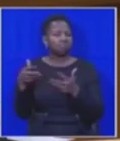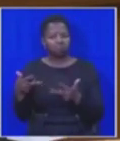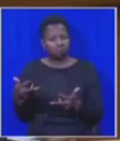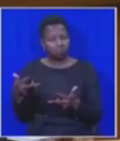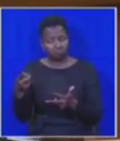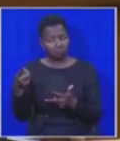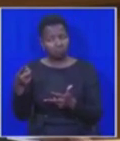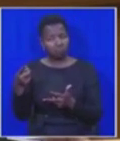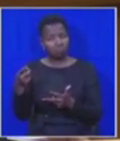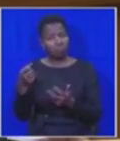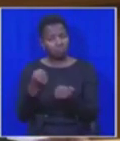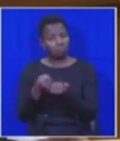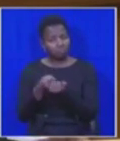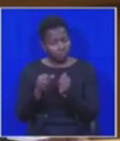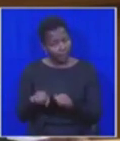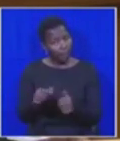in this regard.